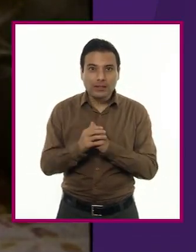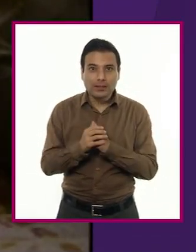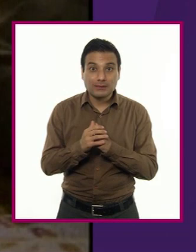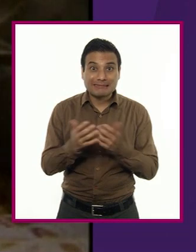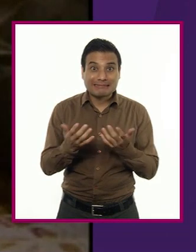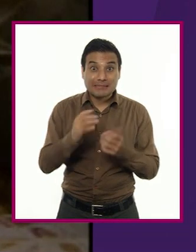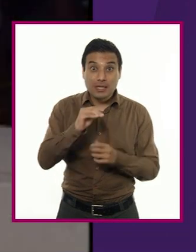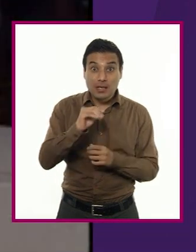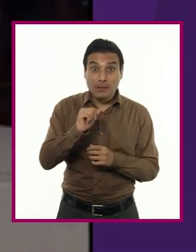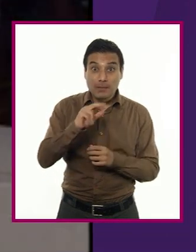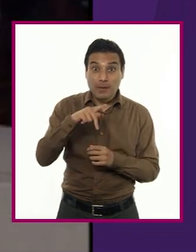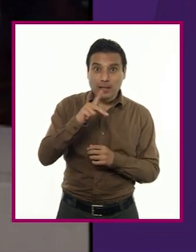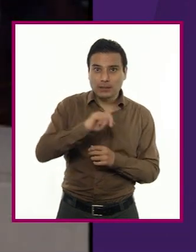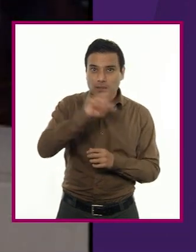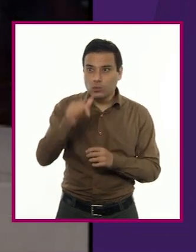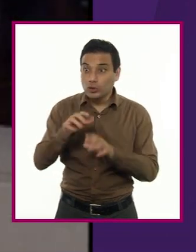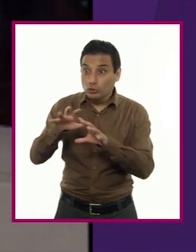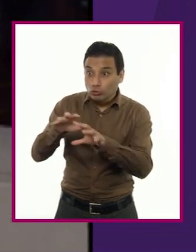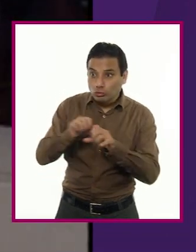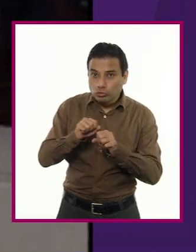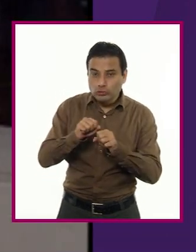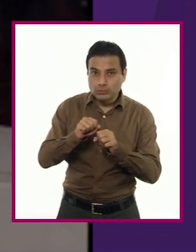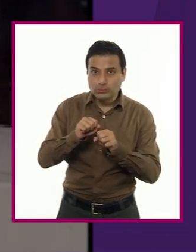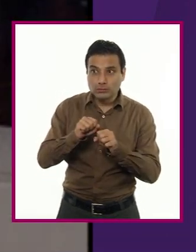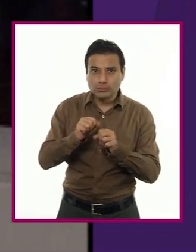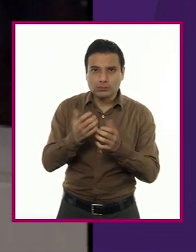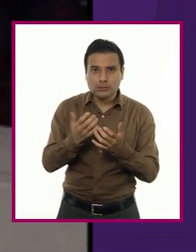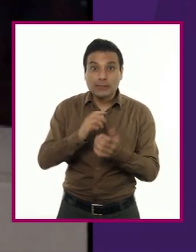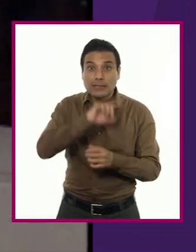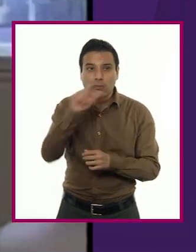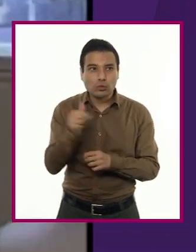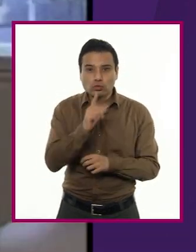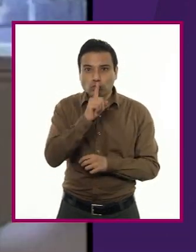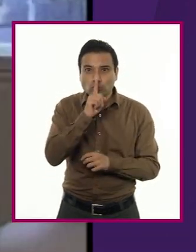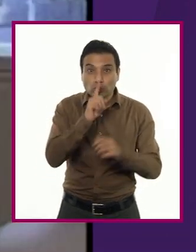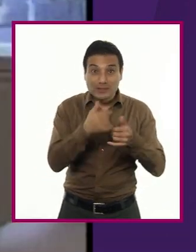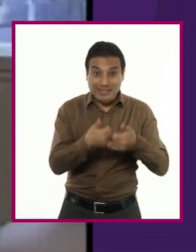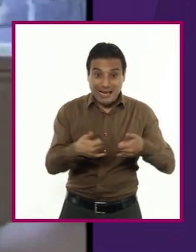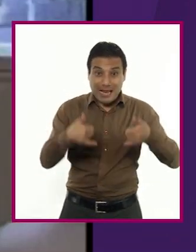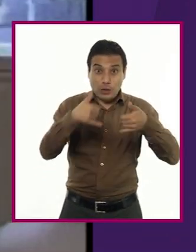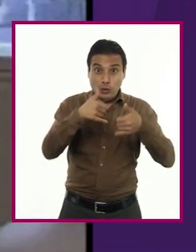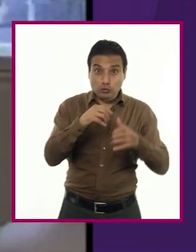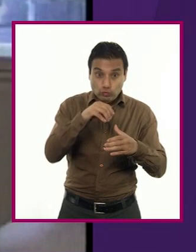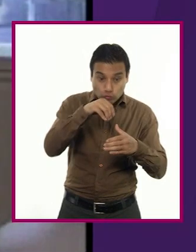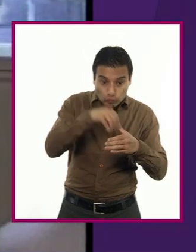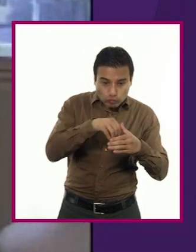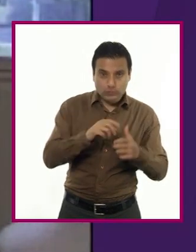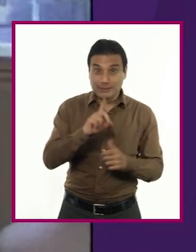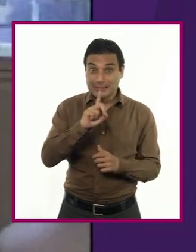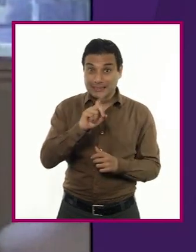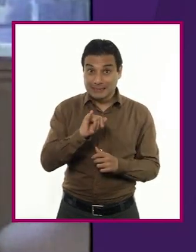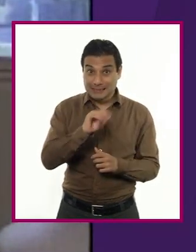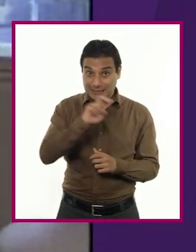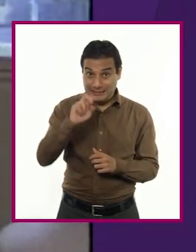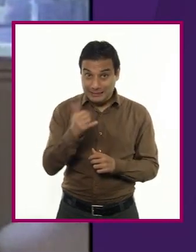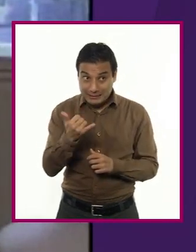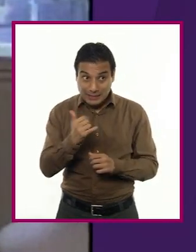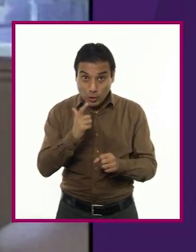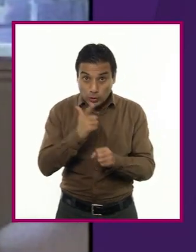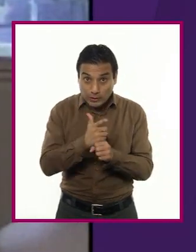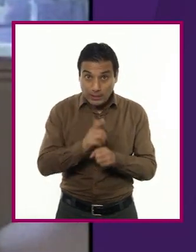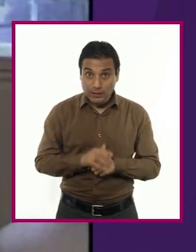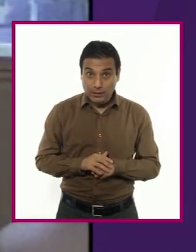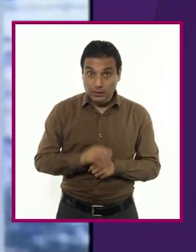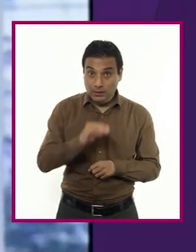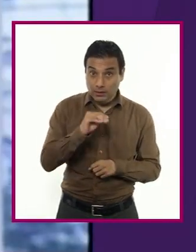esconderlo una vez más. En esta ocasión, en un jarrón de Sally. ¿Lo descubrirá Dizzy? ¿Logrará Mark